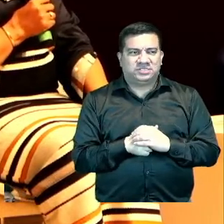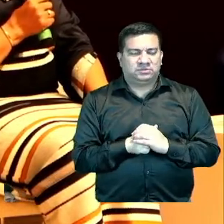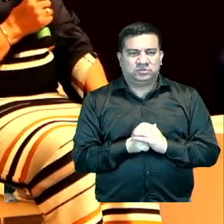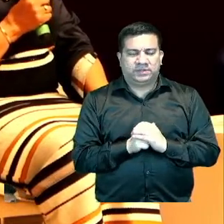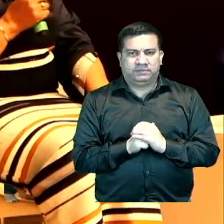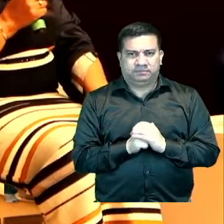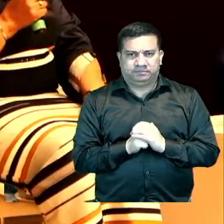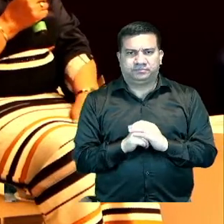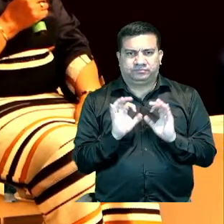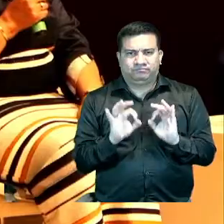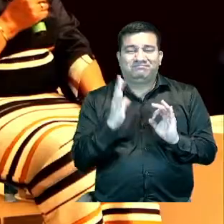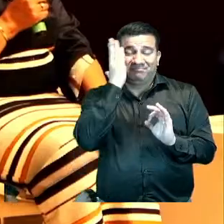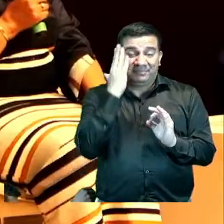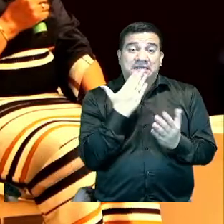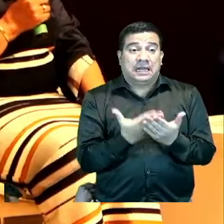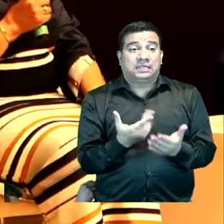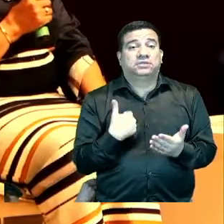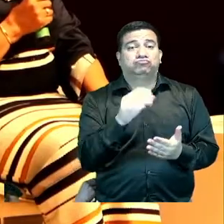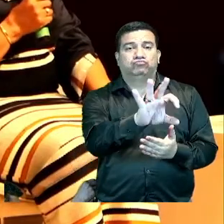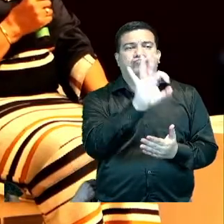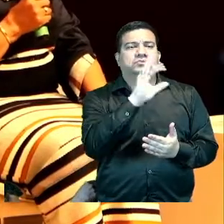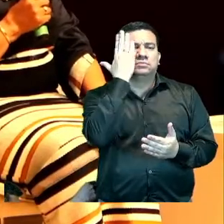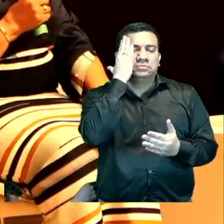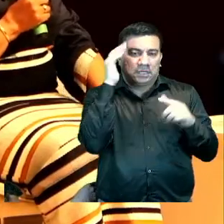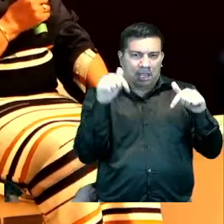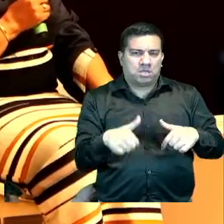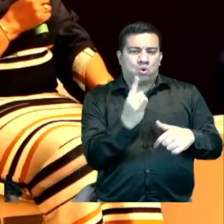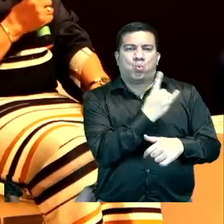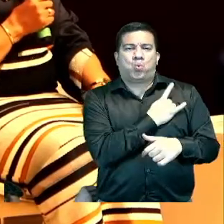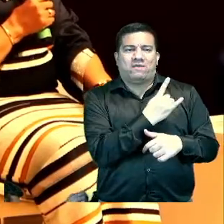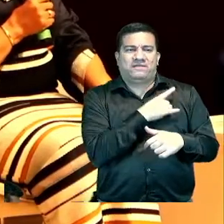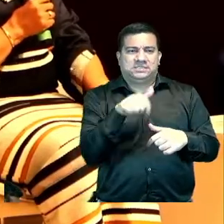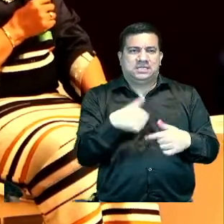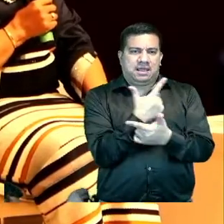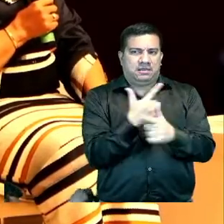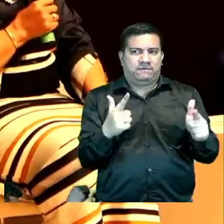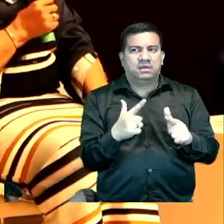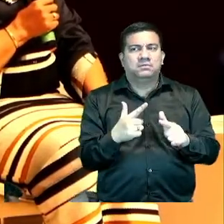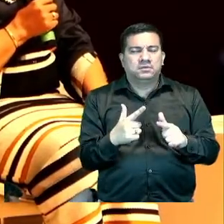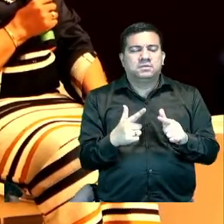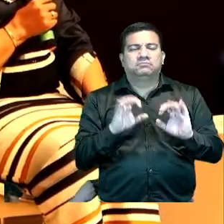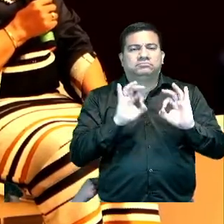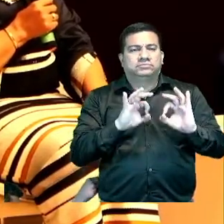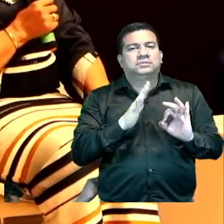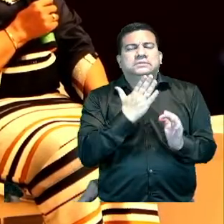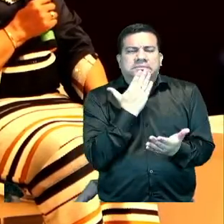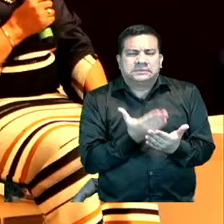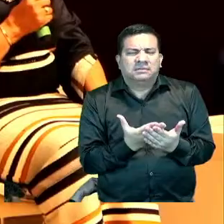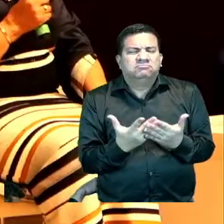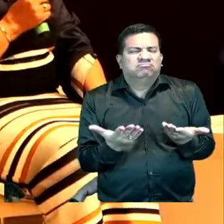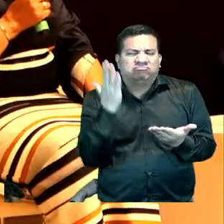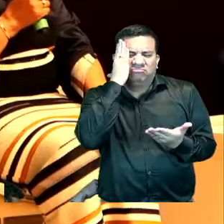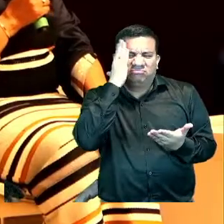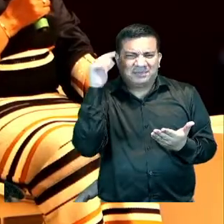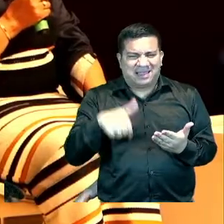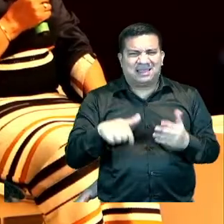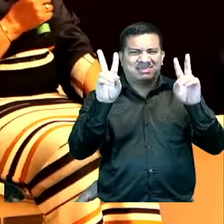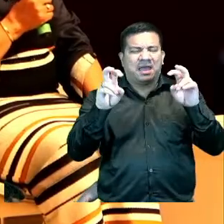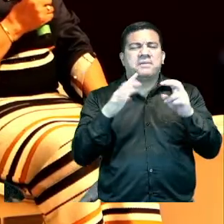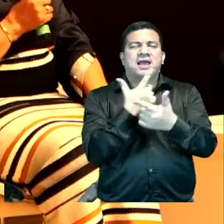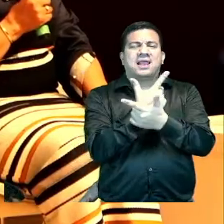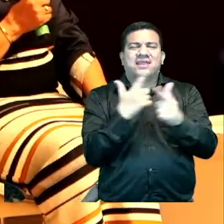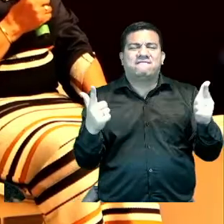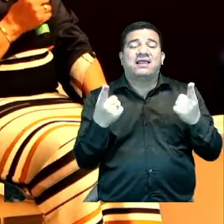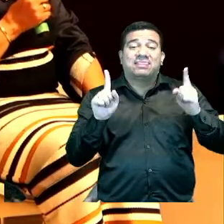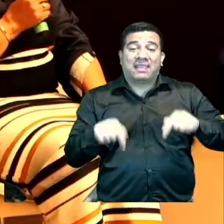I'm very happy for having chosen, that you have chosen this place, Universidad Libre. We will